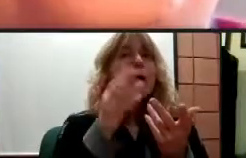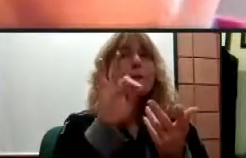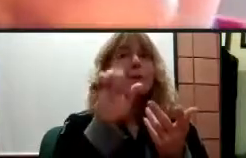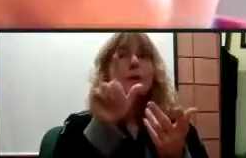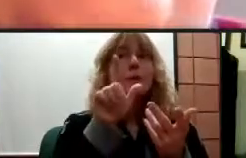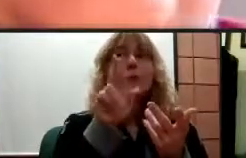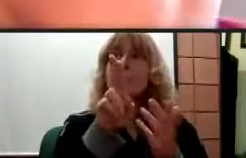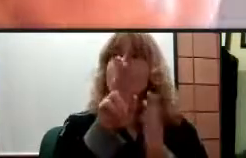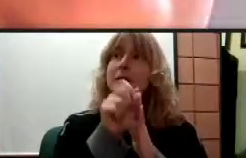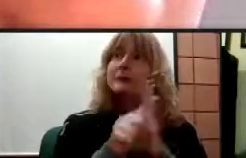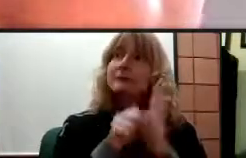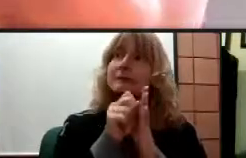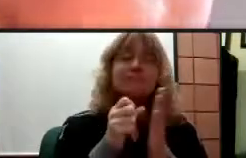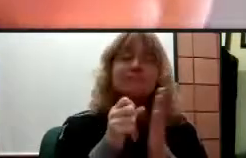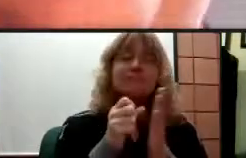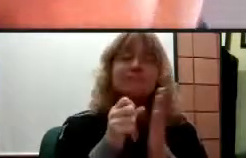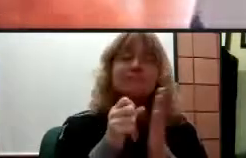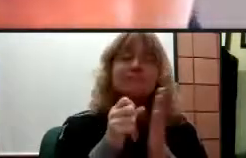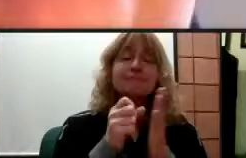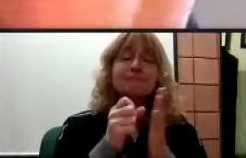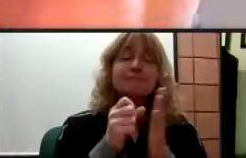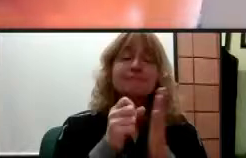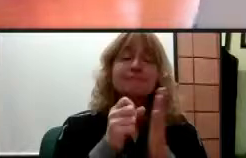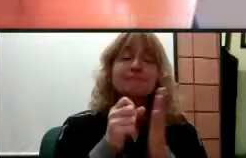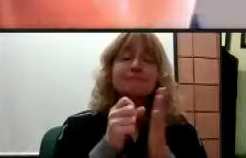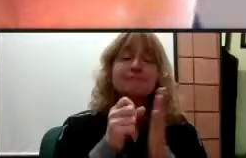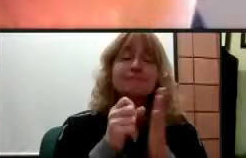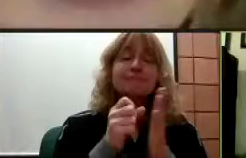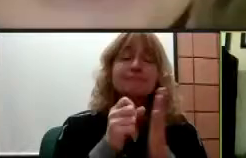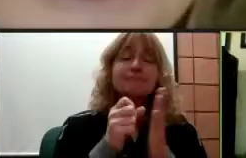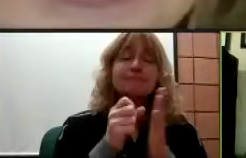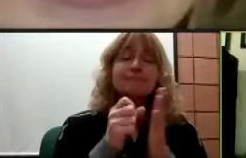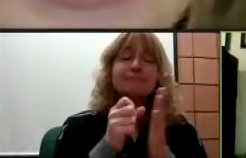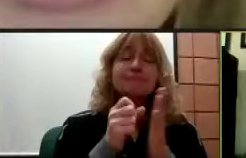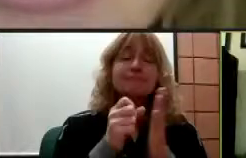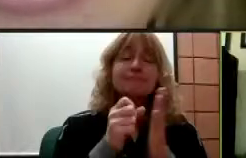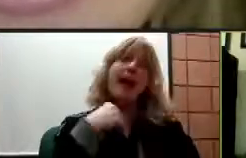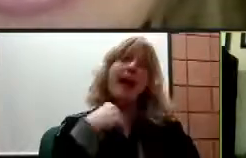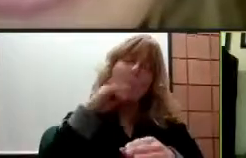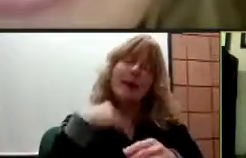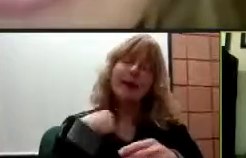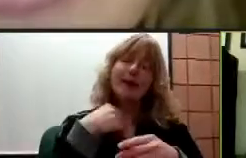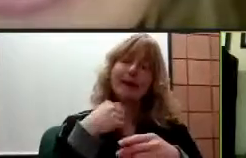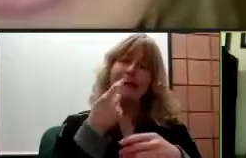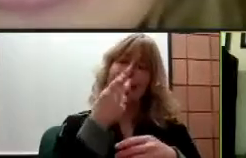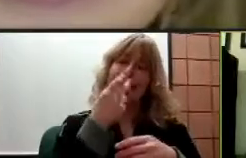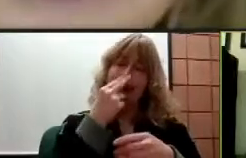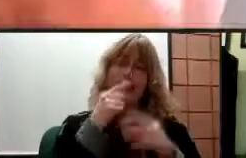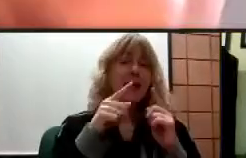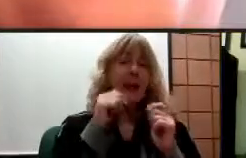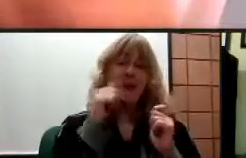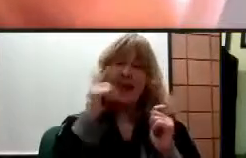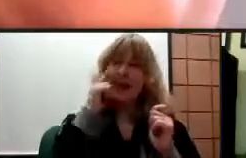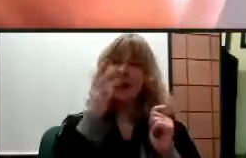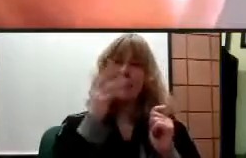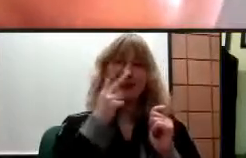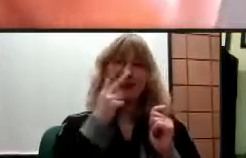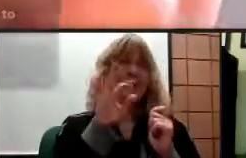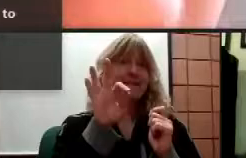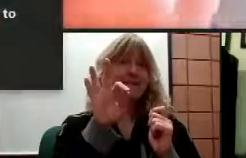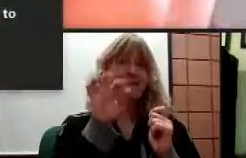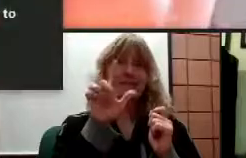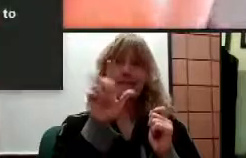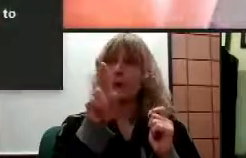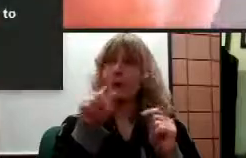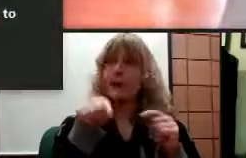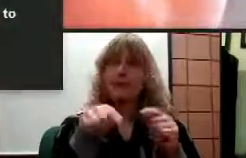not seeing it. I'm being a little funny, glib when I say that, but I don't think we're going to see flu this winter. Flu season is